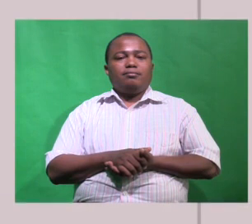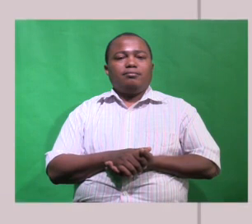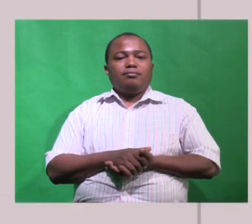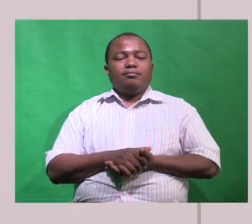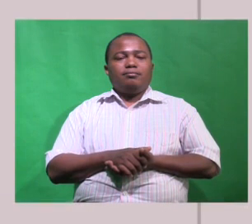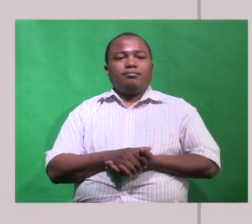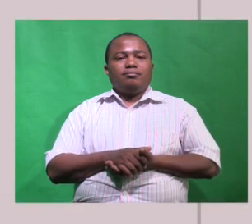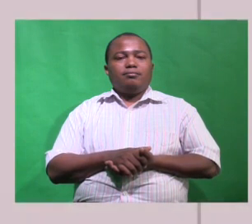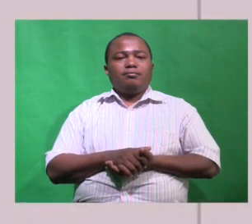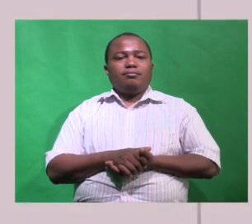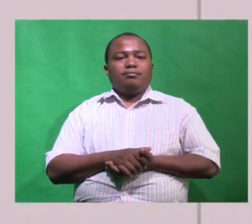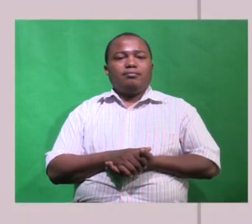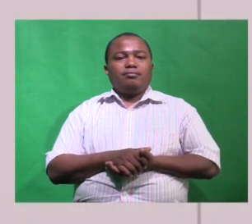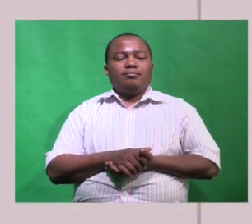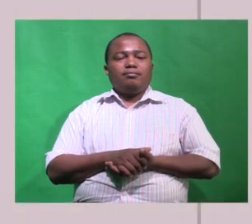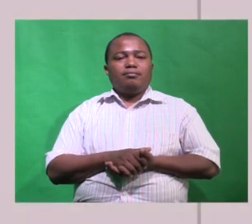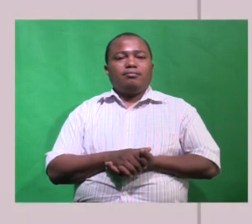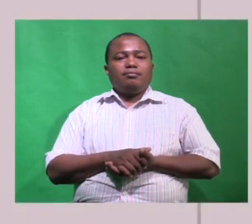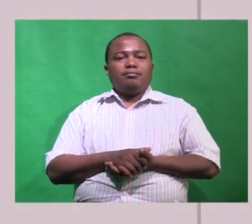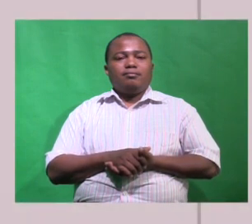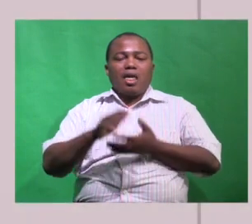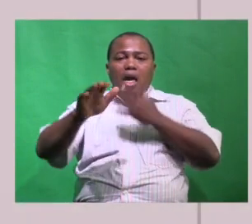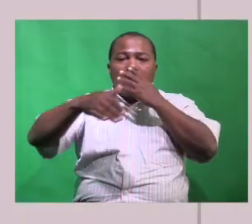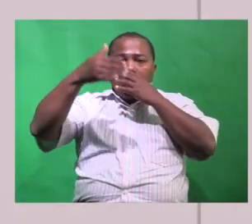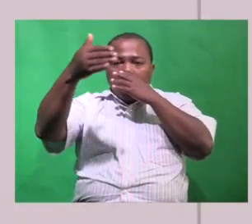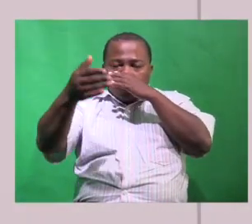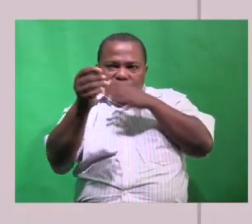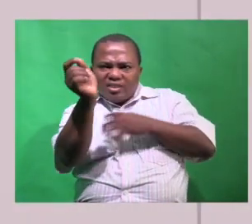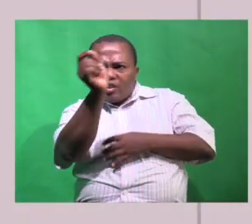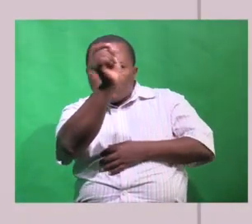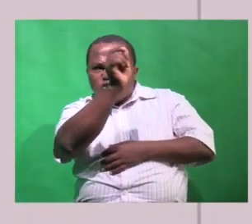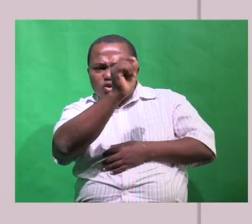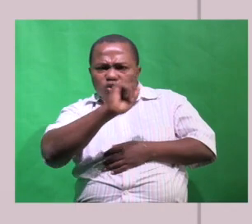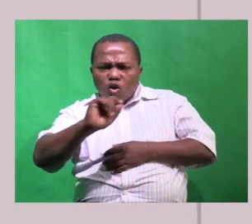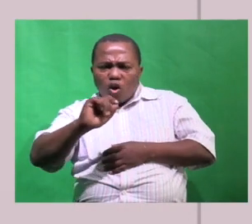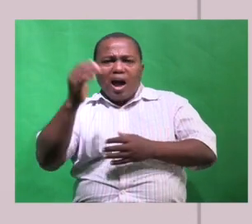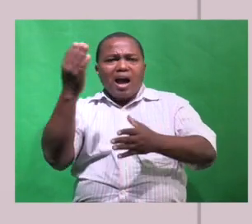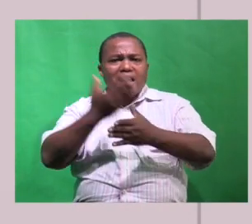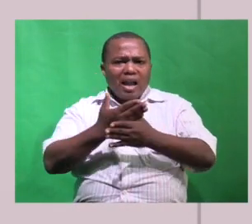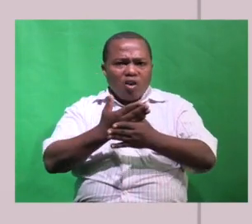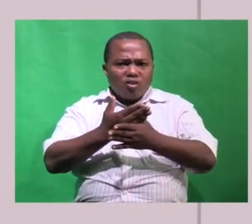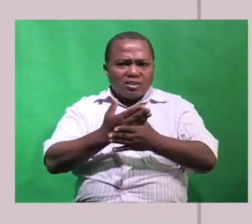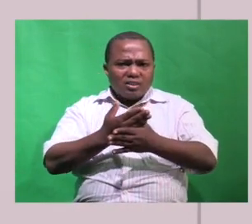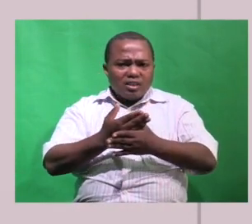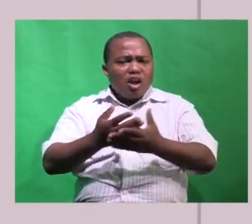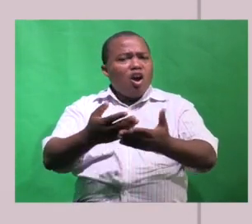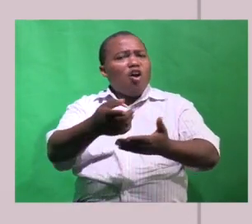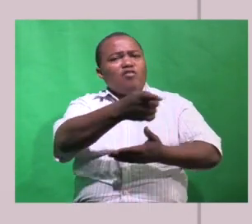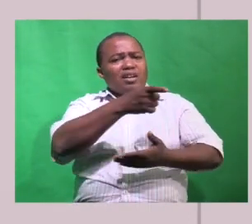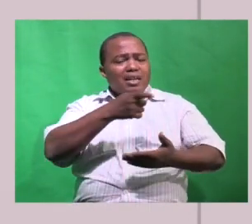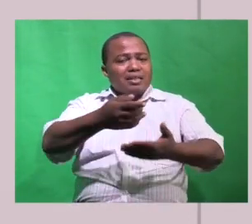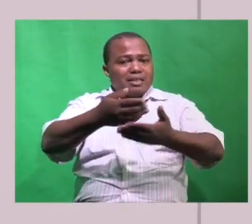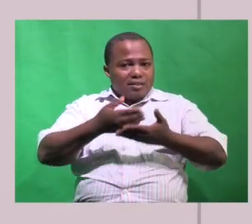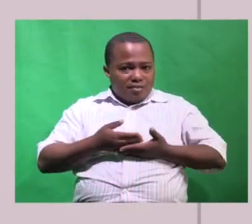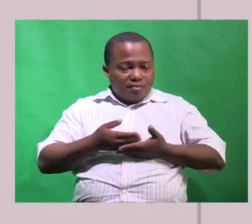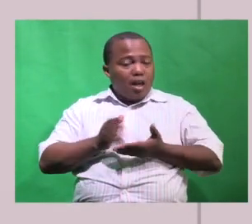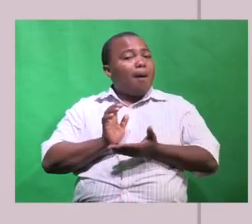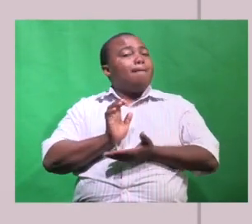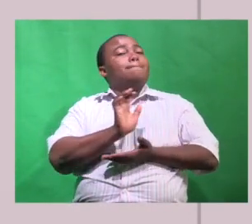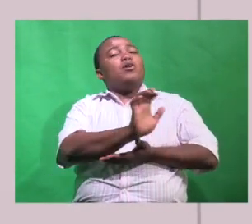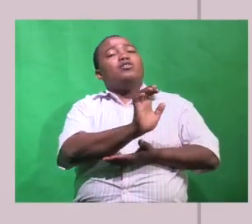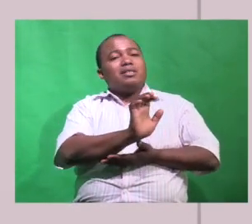debit. After draw the account of rent receivable, post the